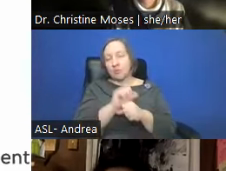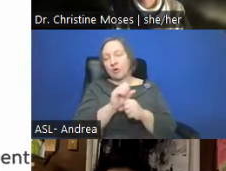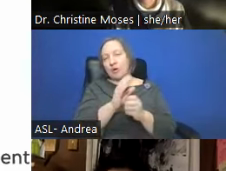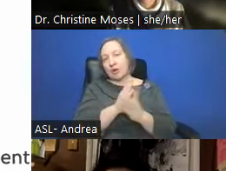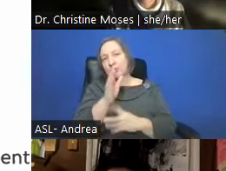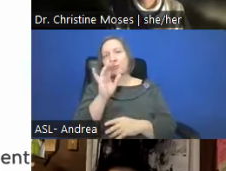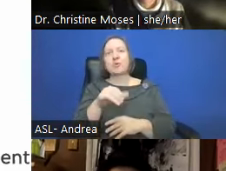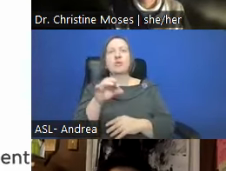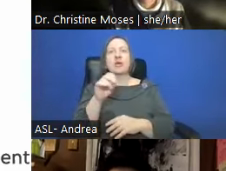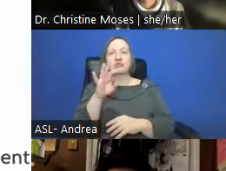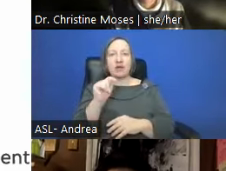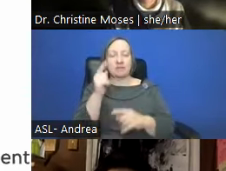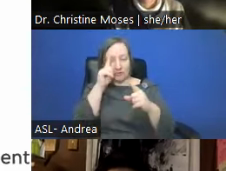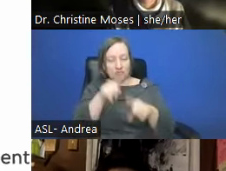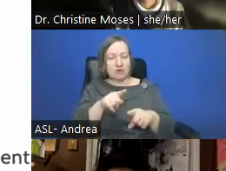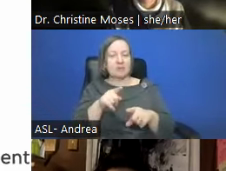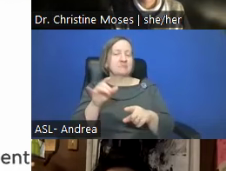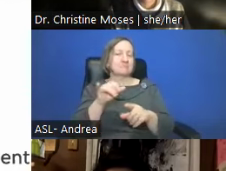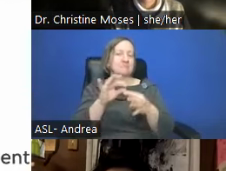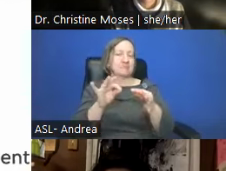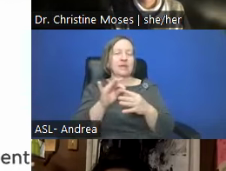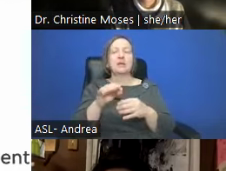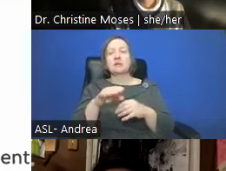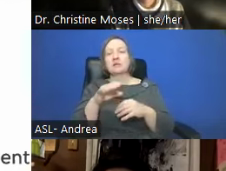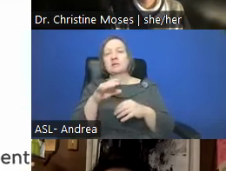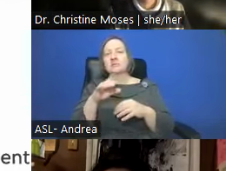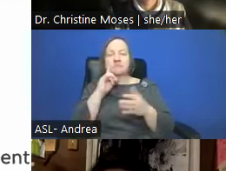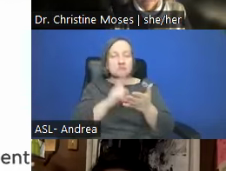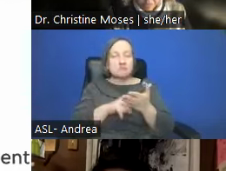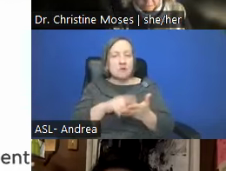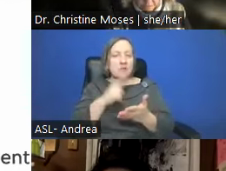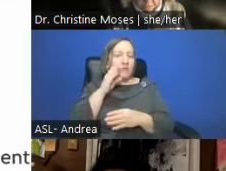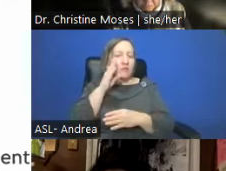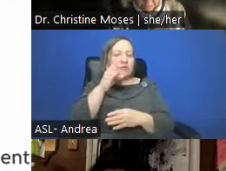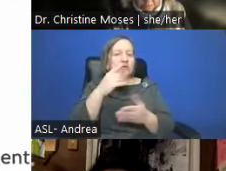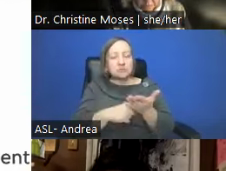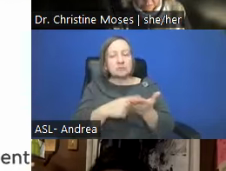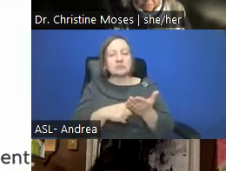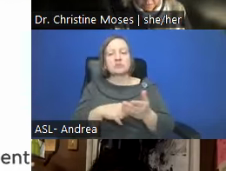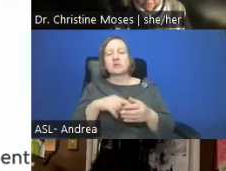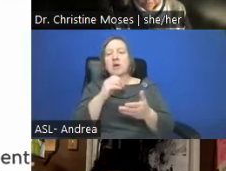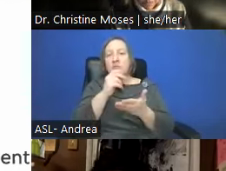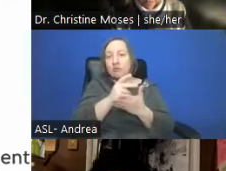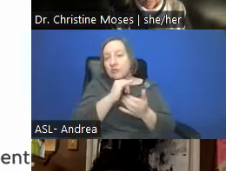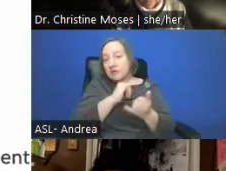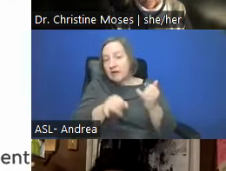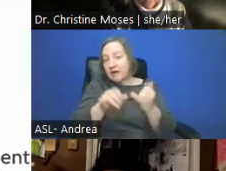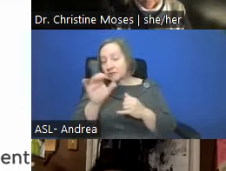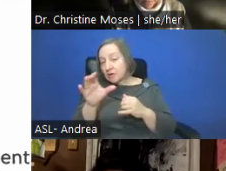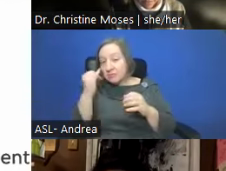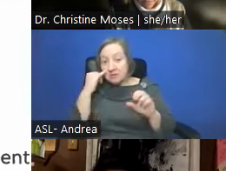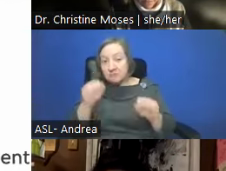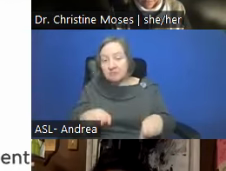on officer accountability as previously stated, flagging items for further discussion, resolving items, and if possible, approving the final document as the